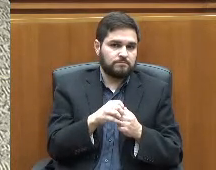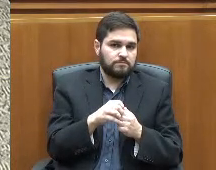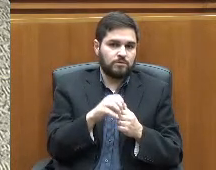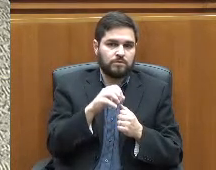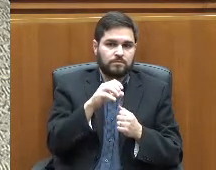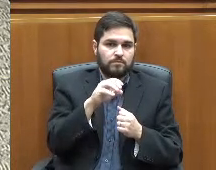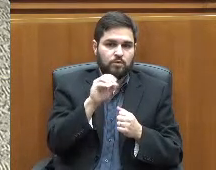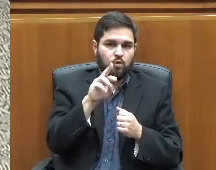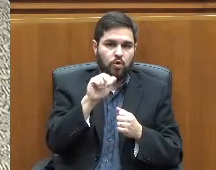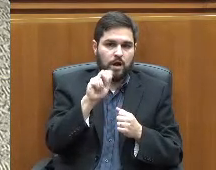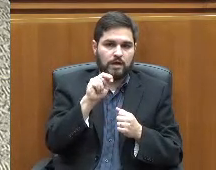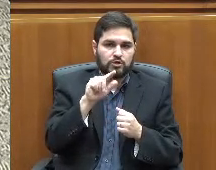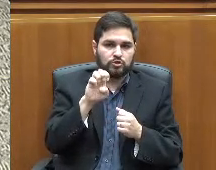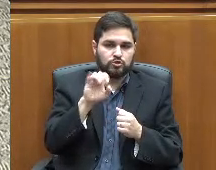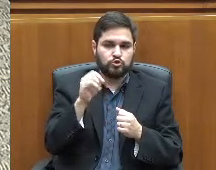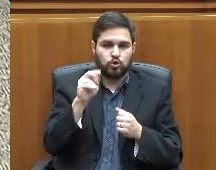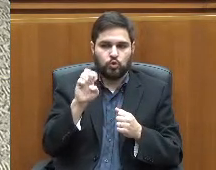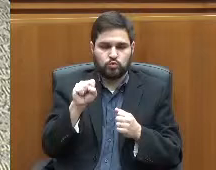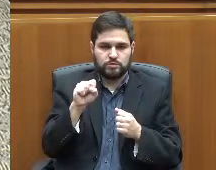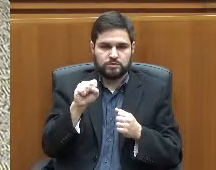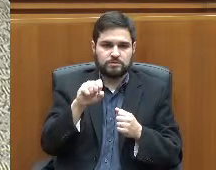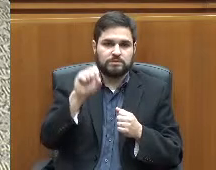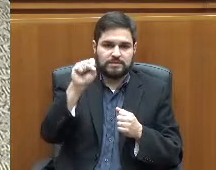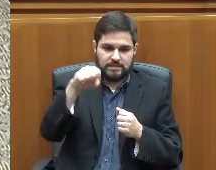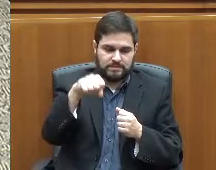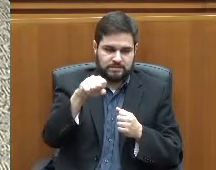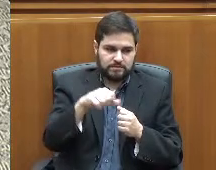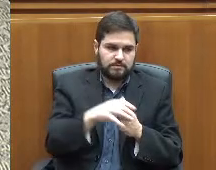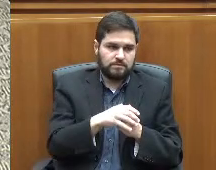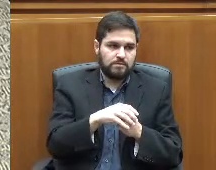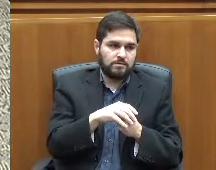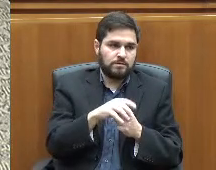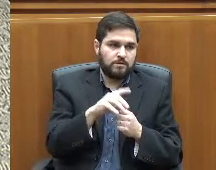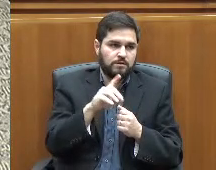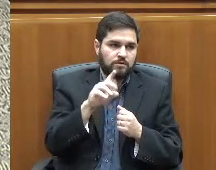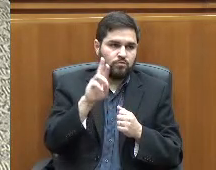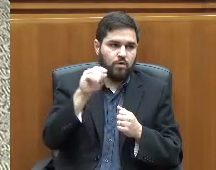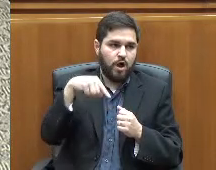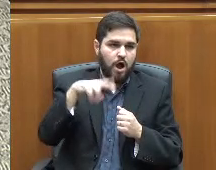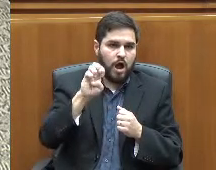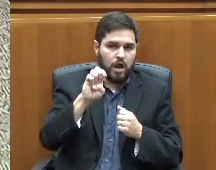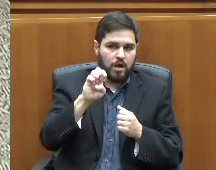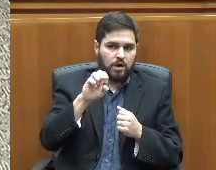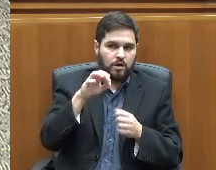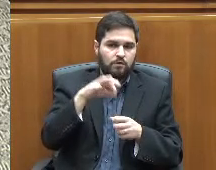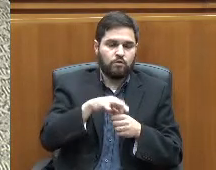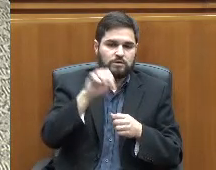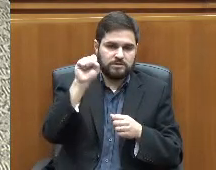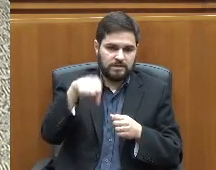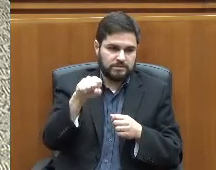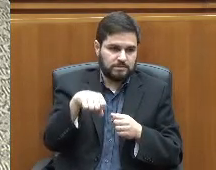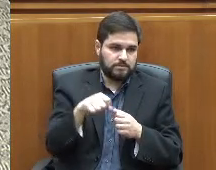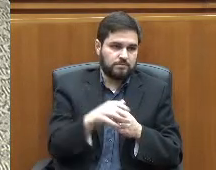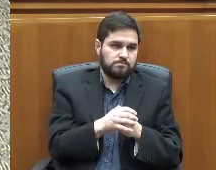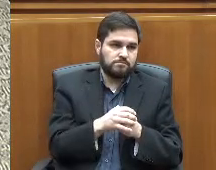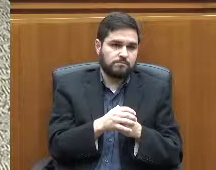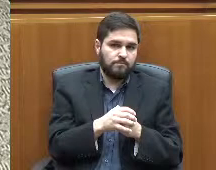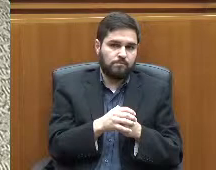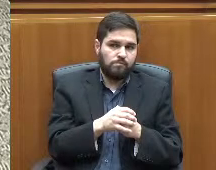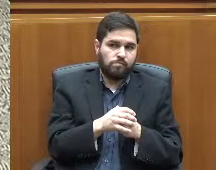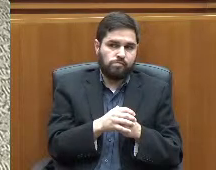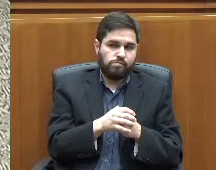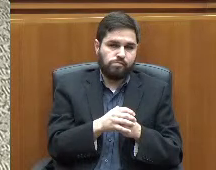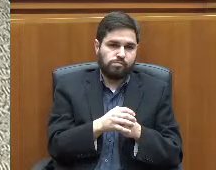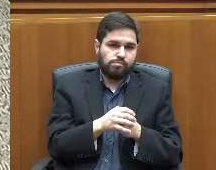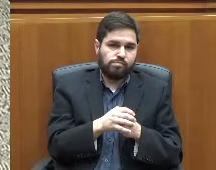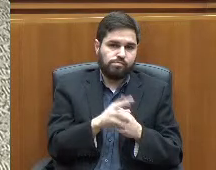Ms. Orange Jones? Yes. Ms. Orange Jones votes yes. Mr. Rock? Yes. Mr. Rock votes yes.